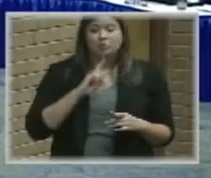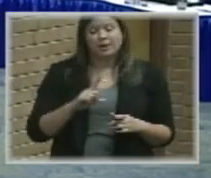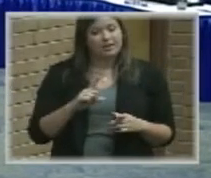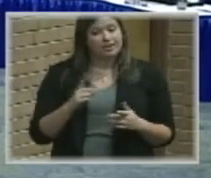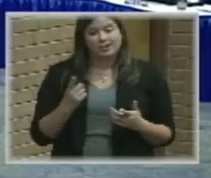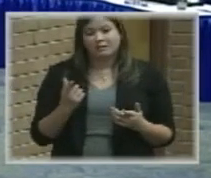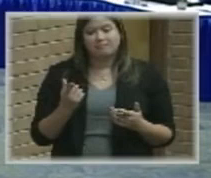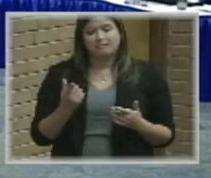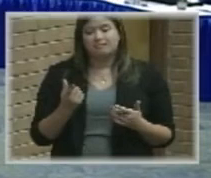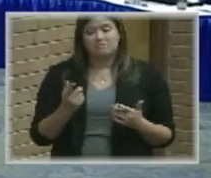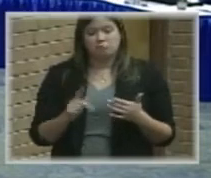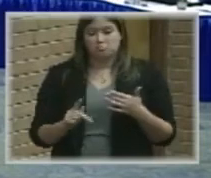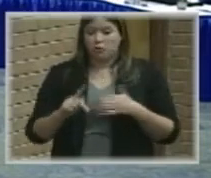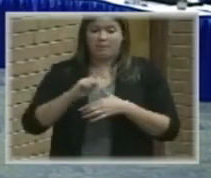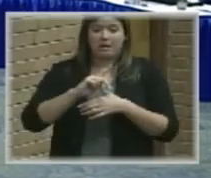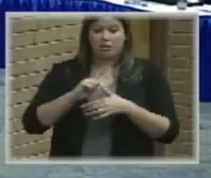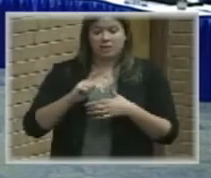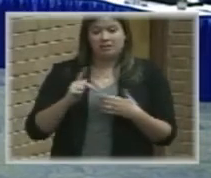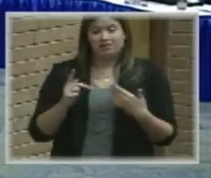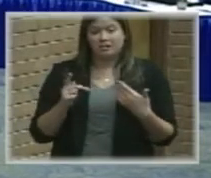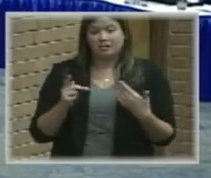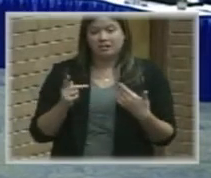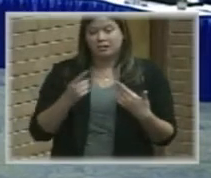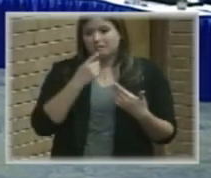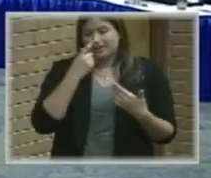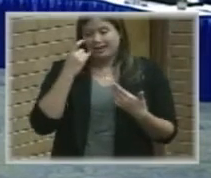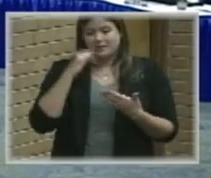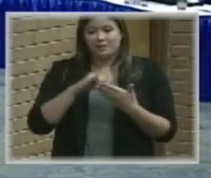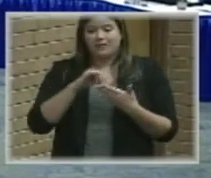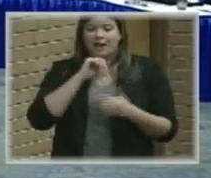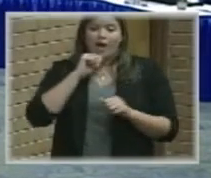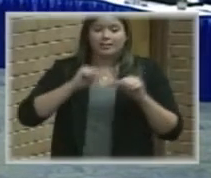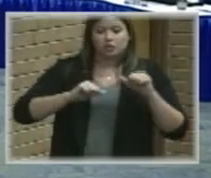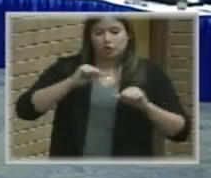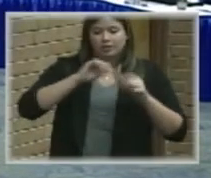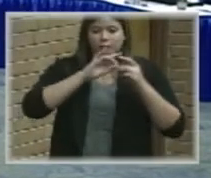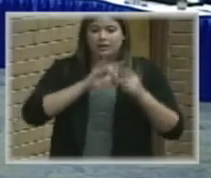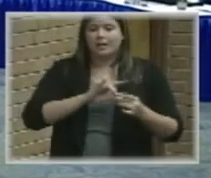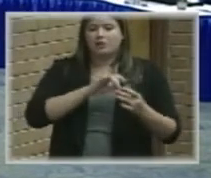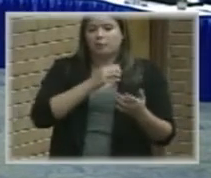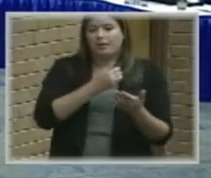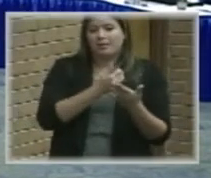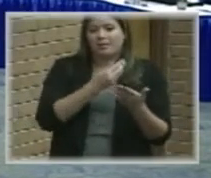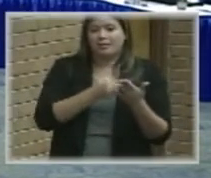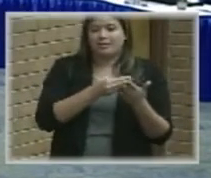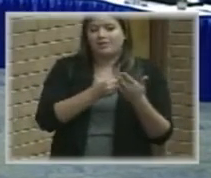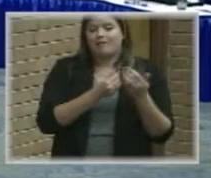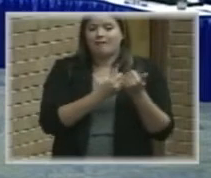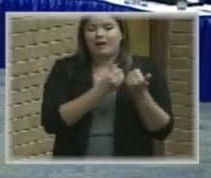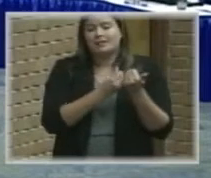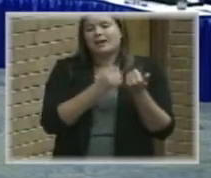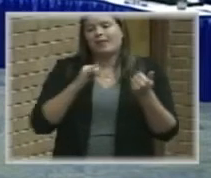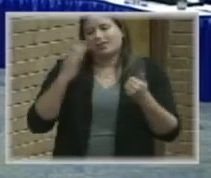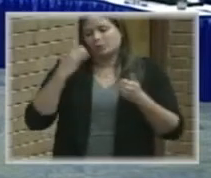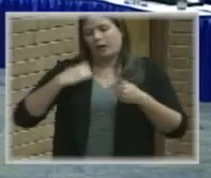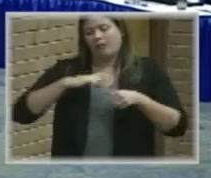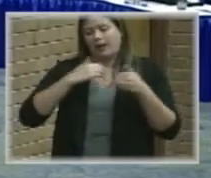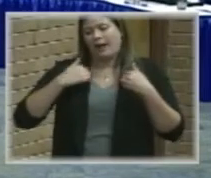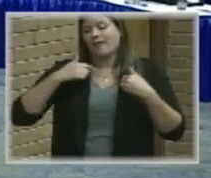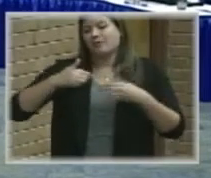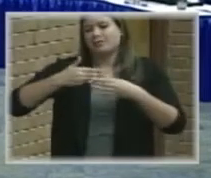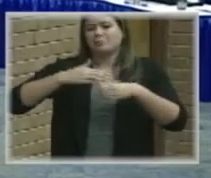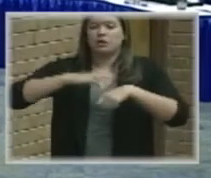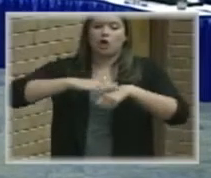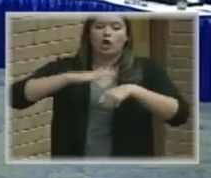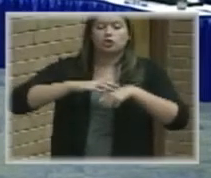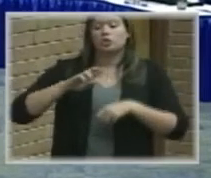primarily because of that uncertainty over the AIM funding that we're taking this precaution. So we have Robin